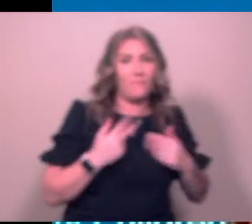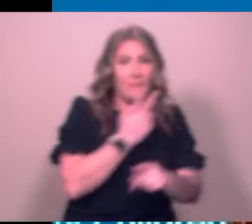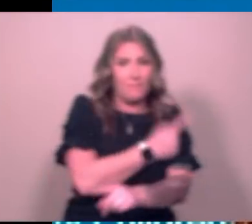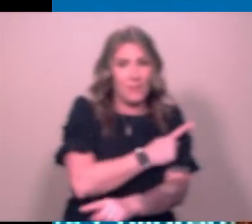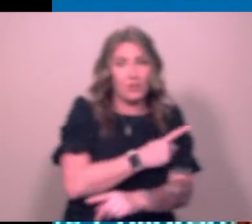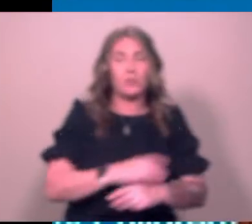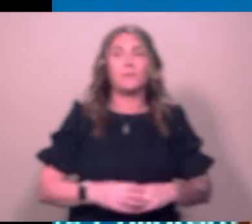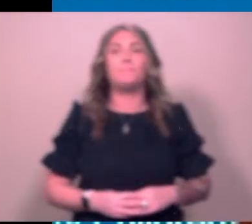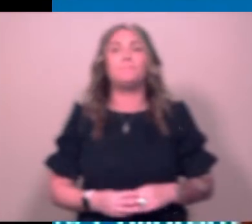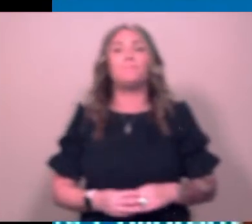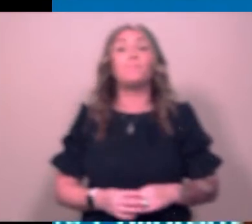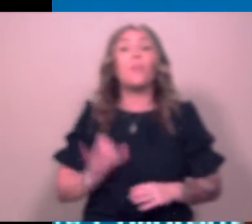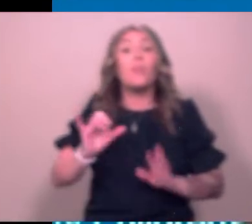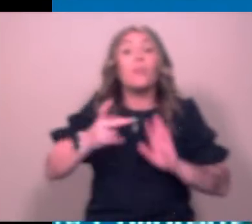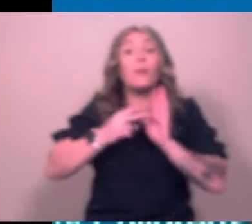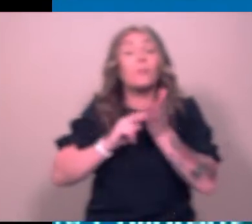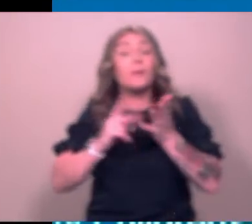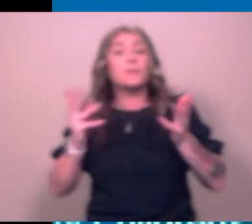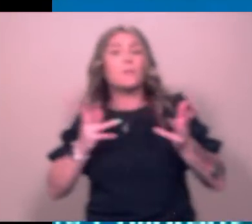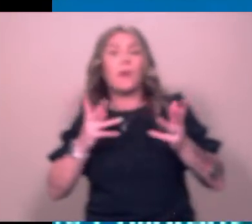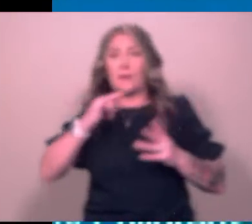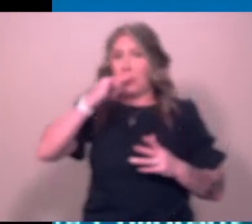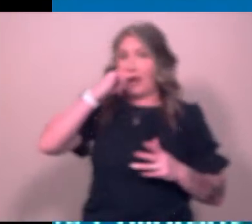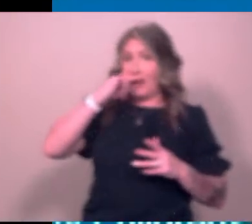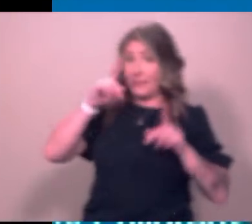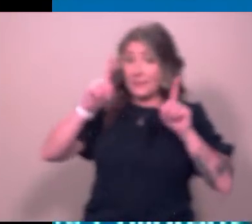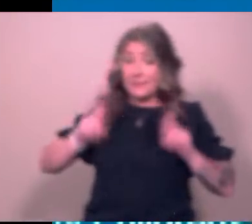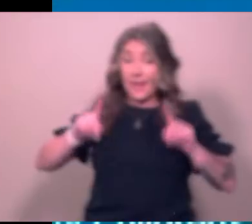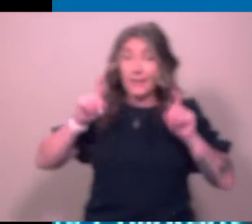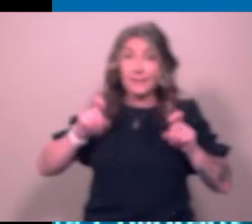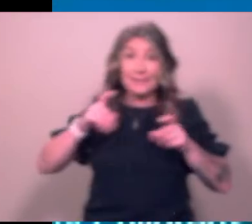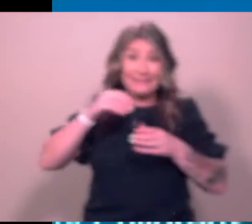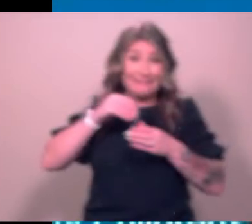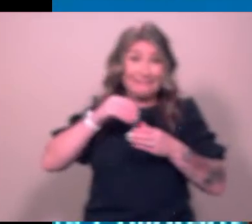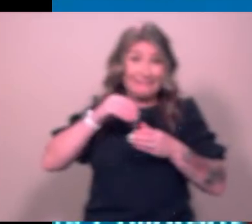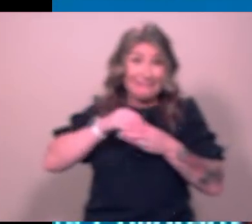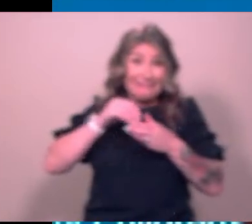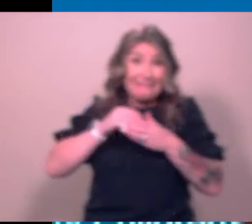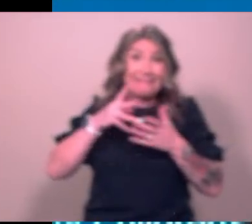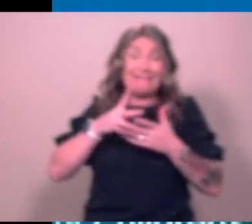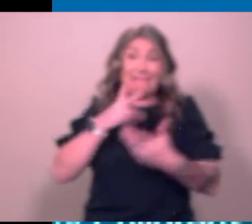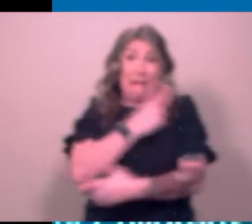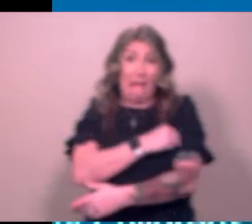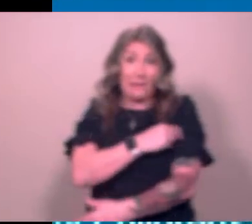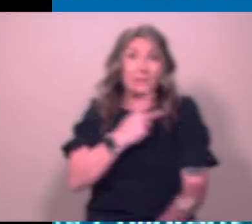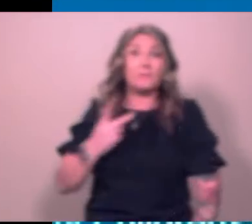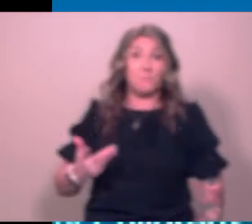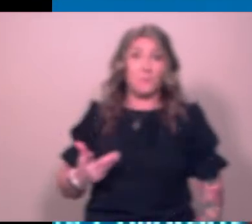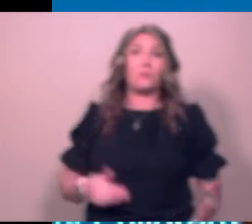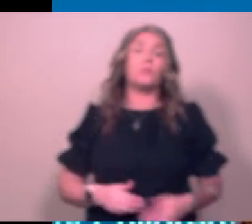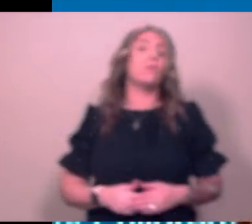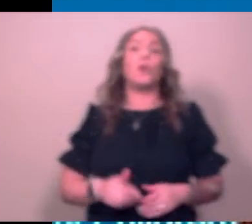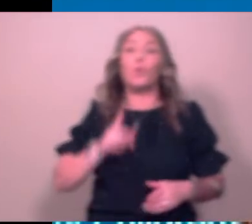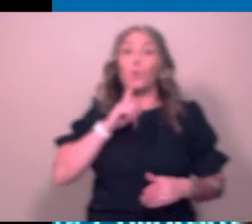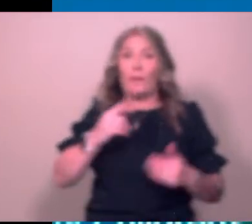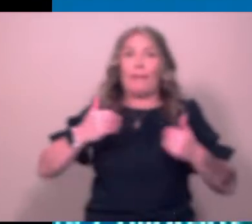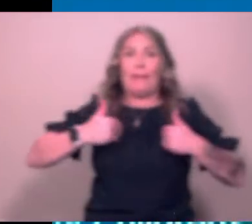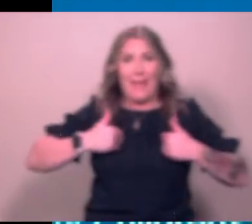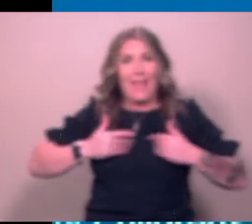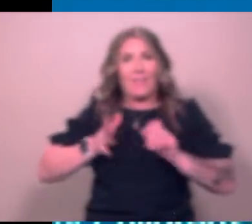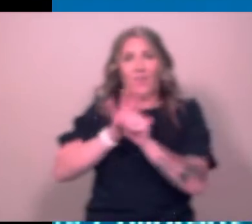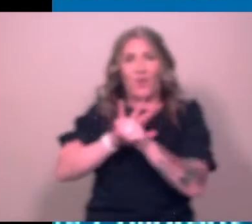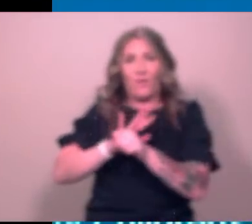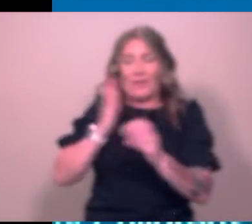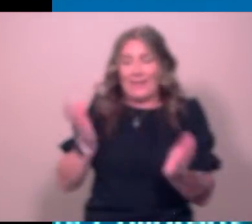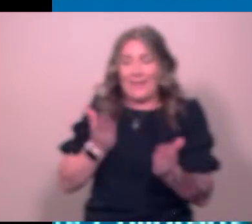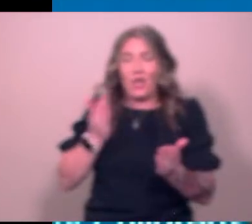So that tells me that the kids that we are testing in-house right now, that, they truly have COVID. They are here because